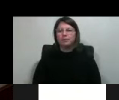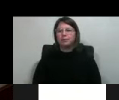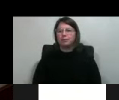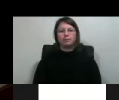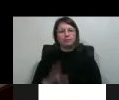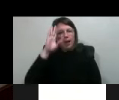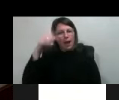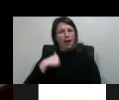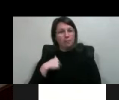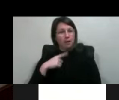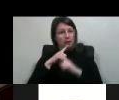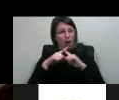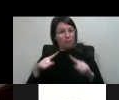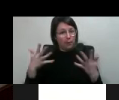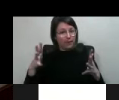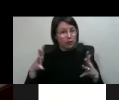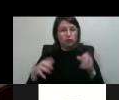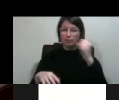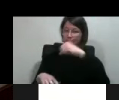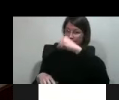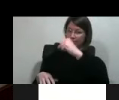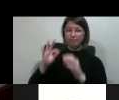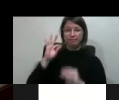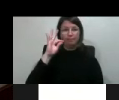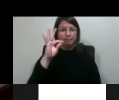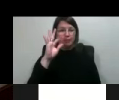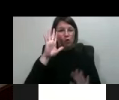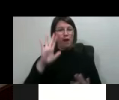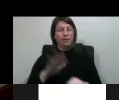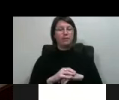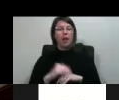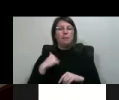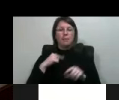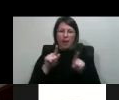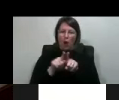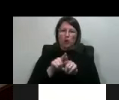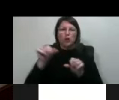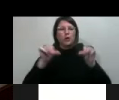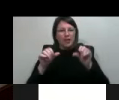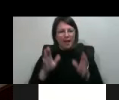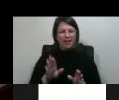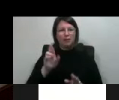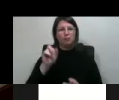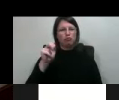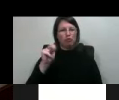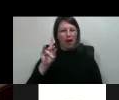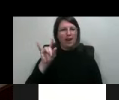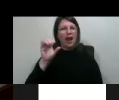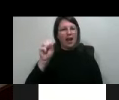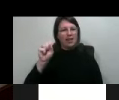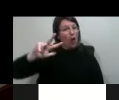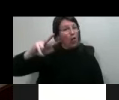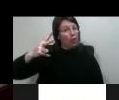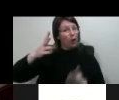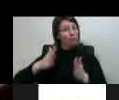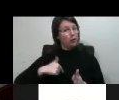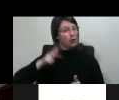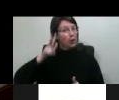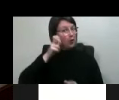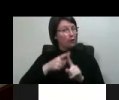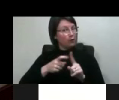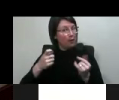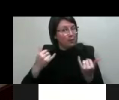Hi, am I unmuted? Yes, we can. Great. I'm also a scientist at Brandeis, so the third person you've heard from today. I see there's a number of